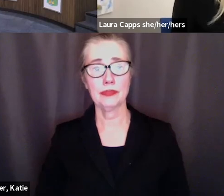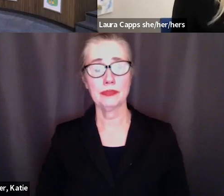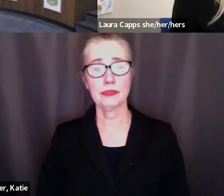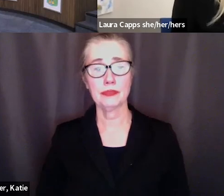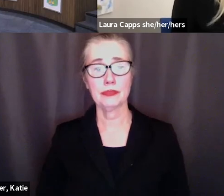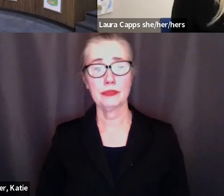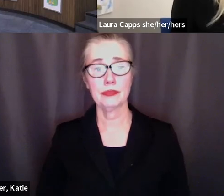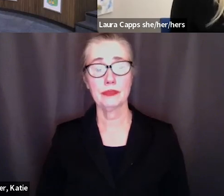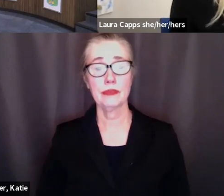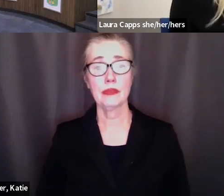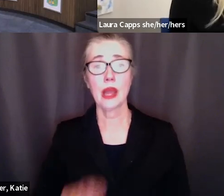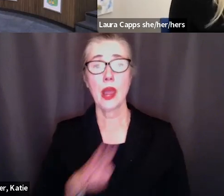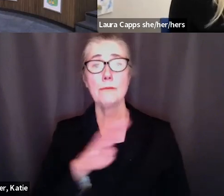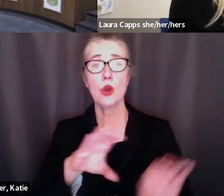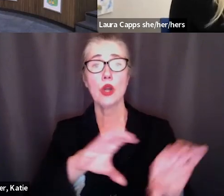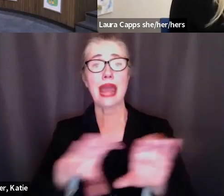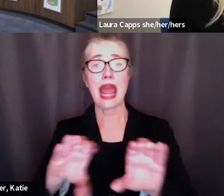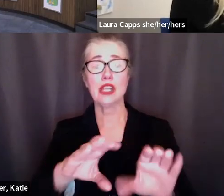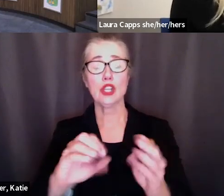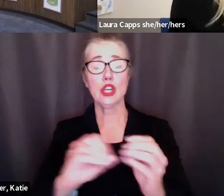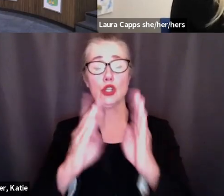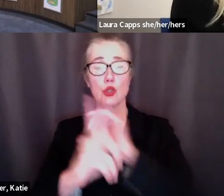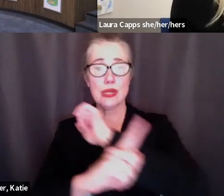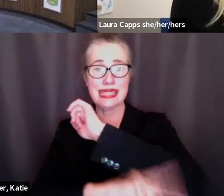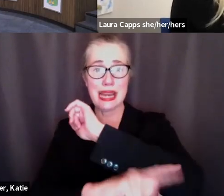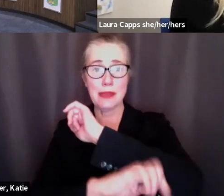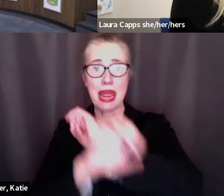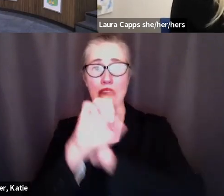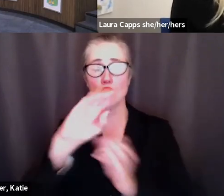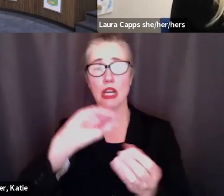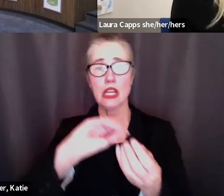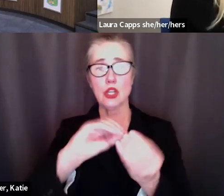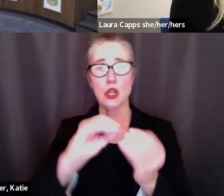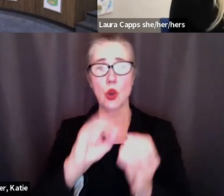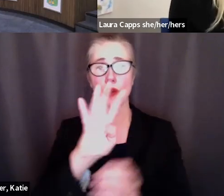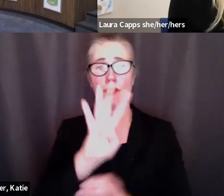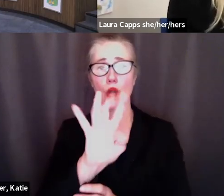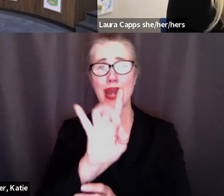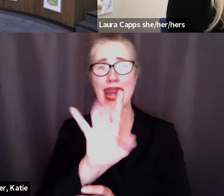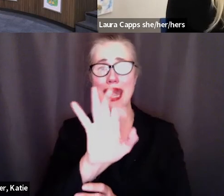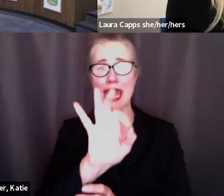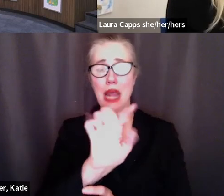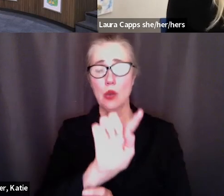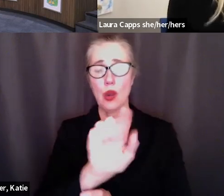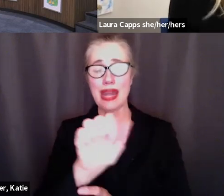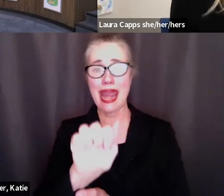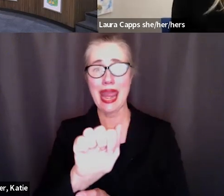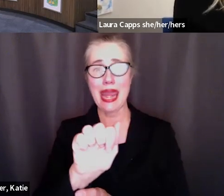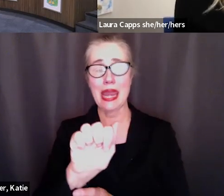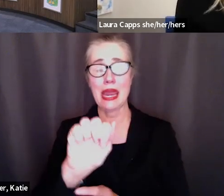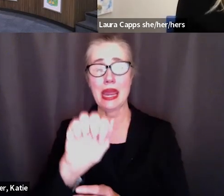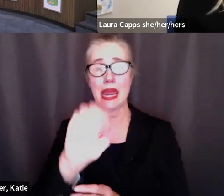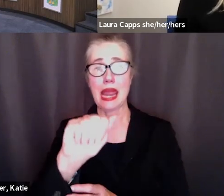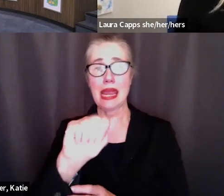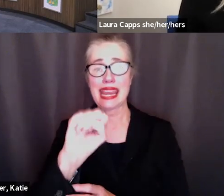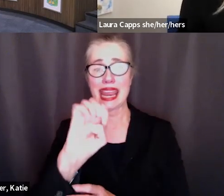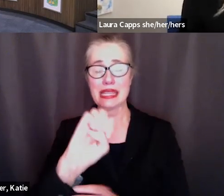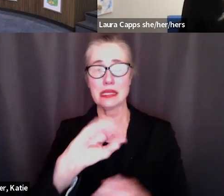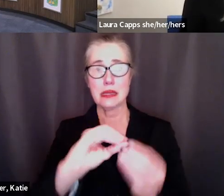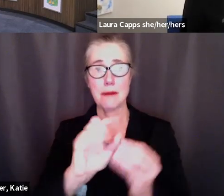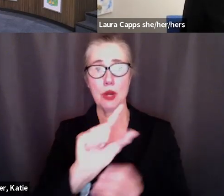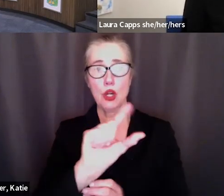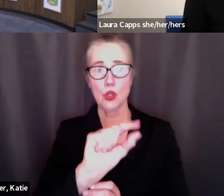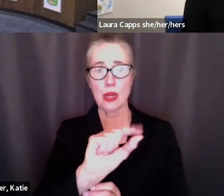board action on student discipline education code 48918 case number 2021